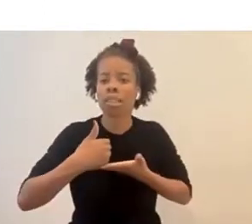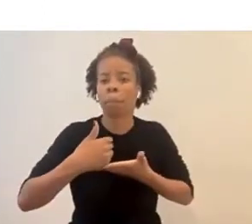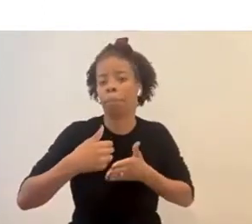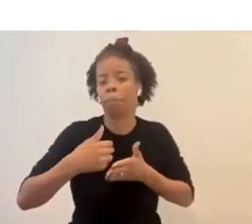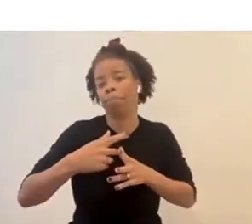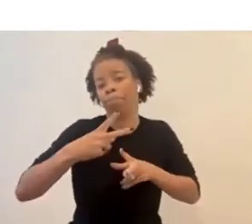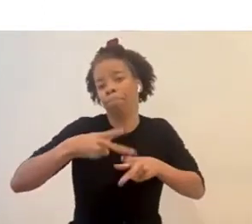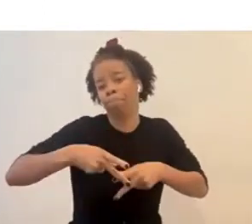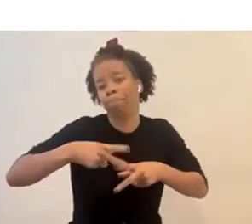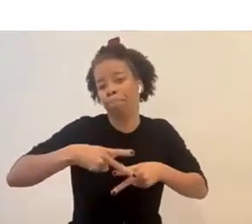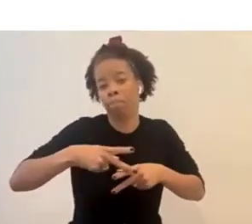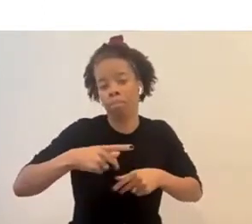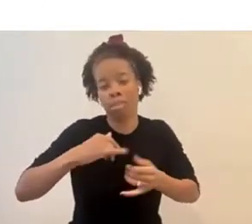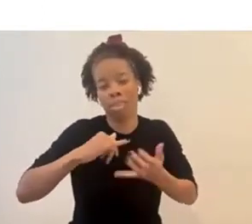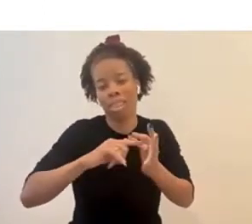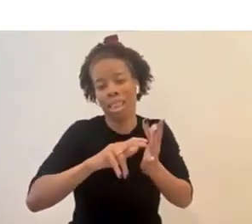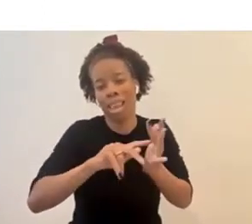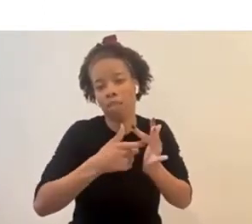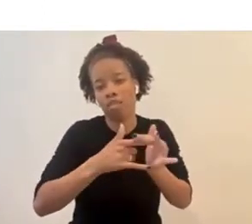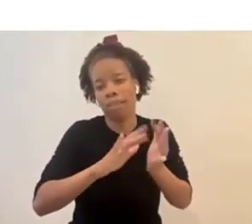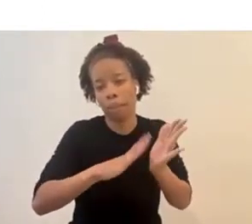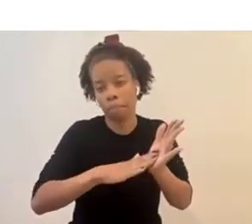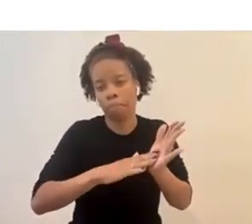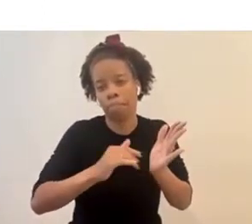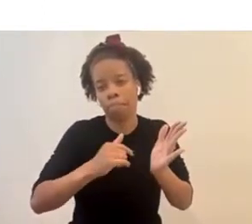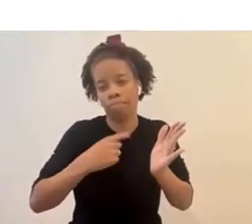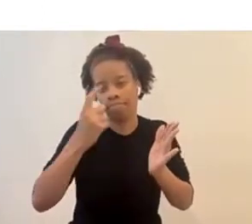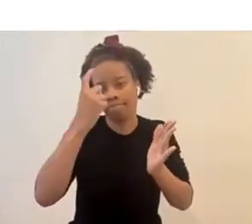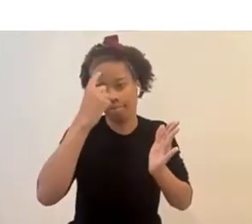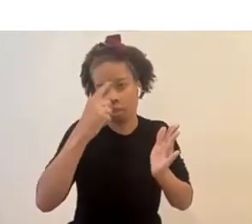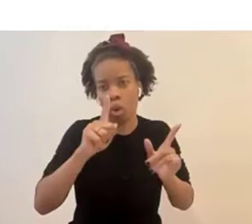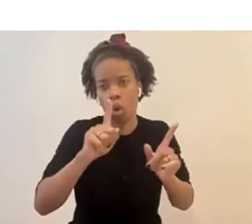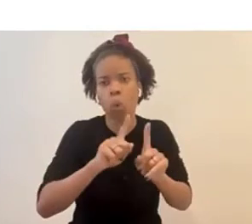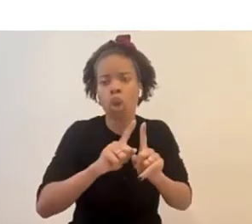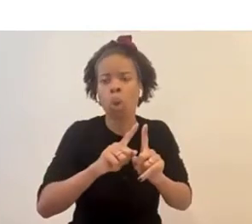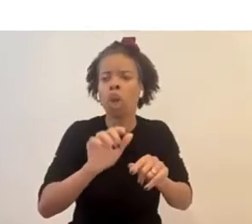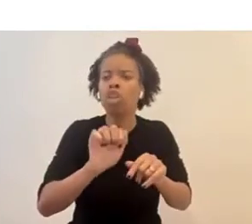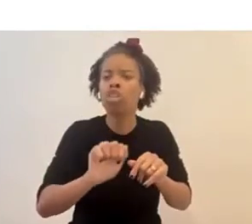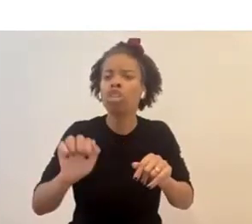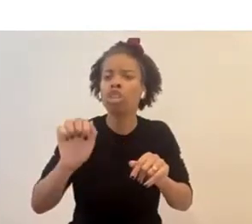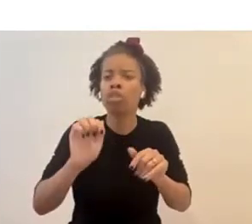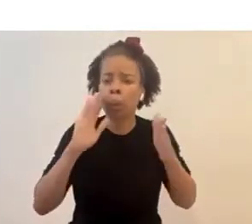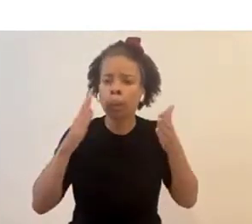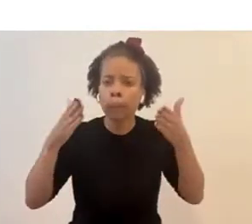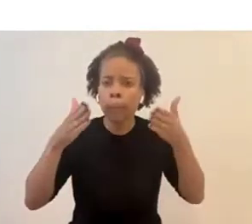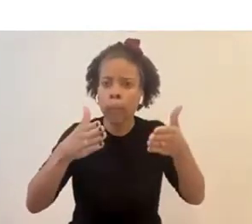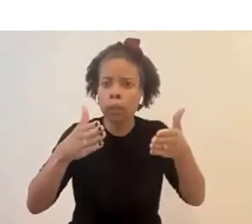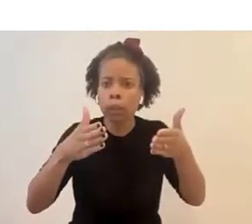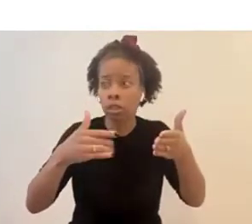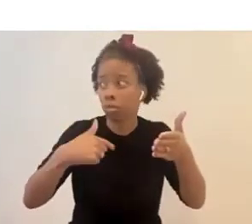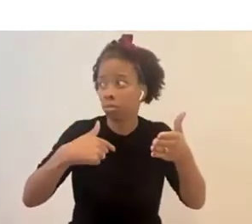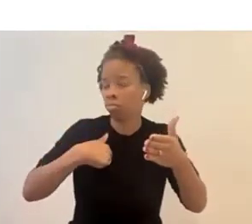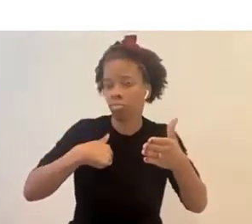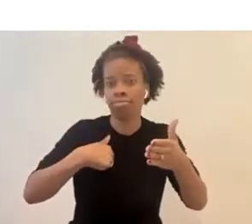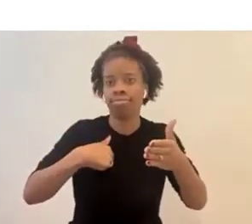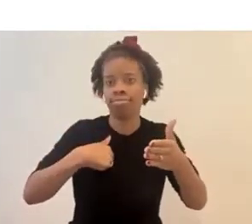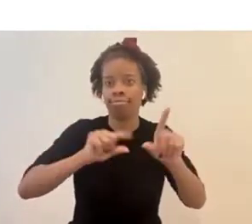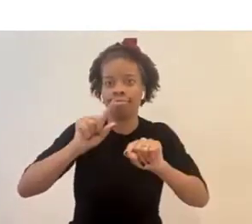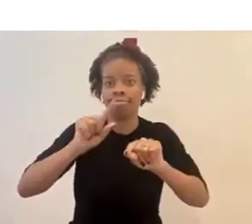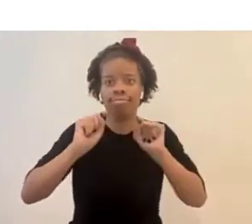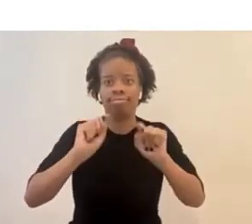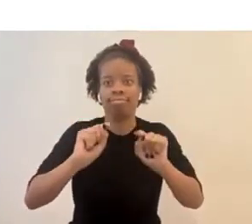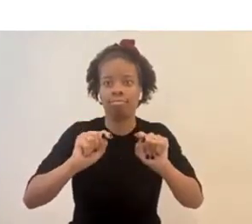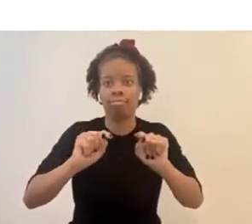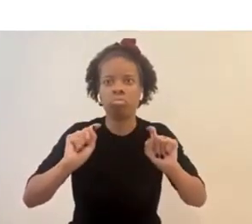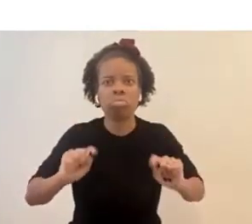with. We talked about being West-centric or Eurocentric for those of us that are based in Europe, and having storytelling